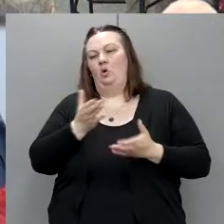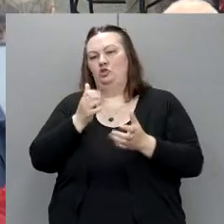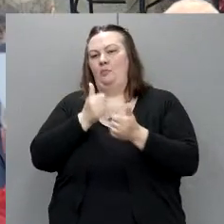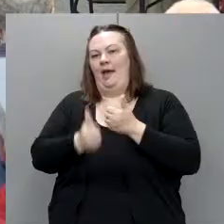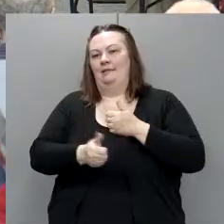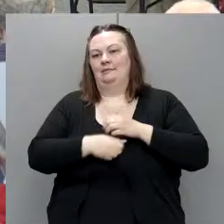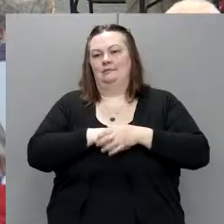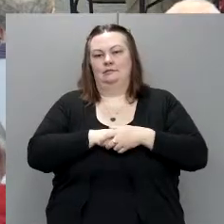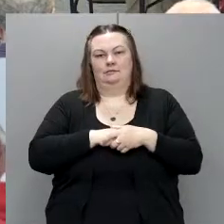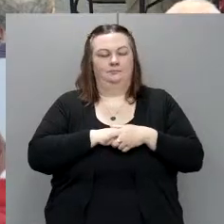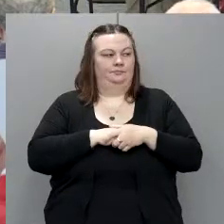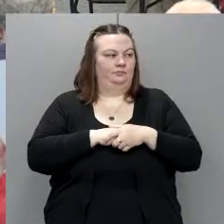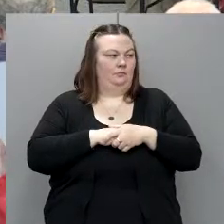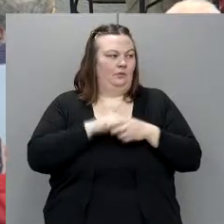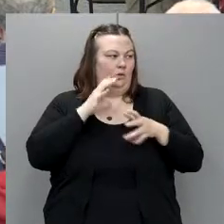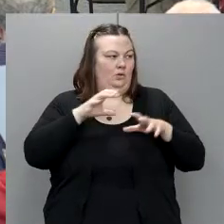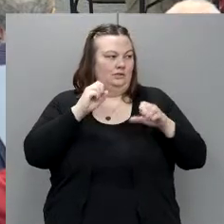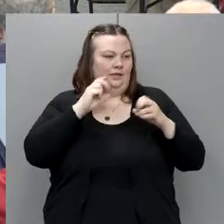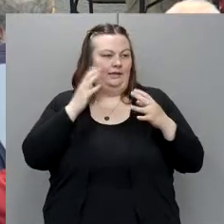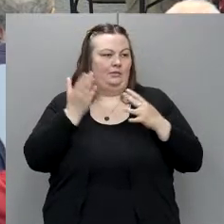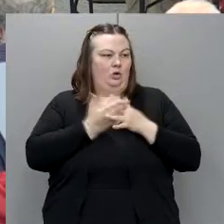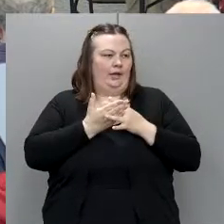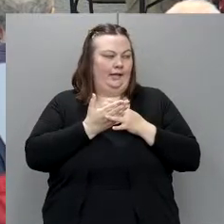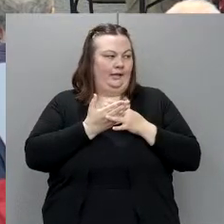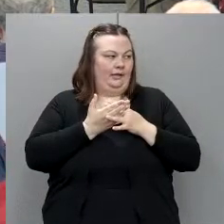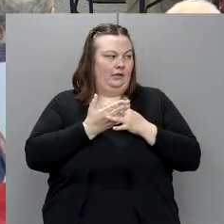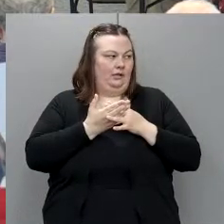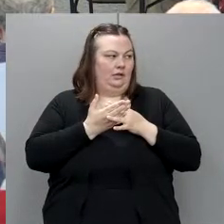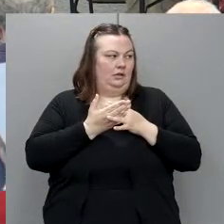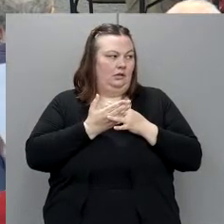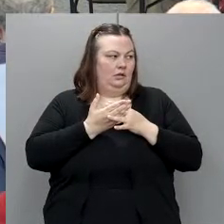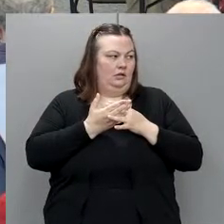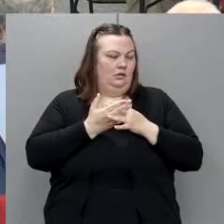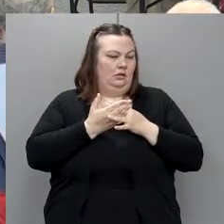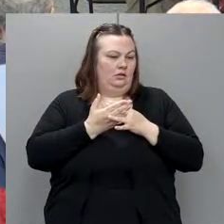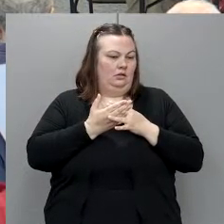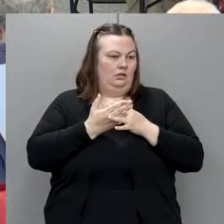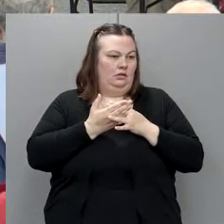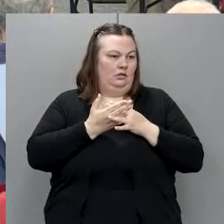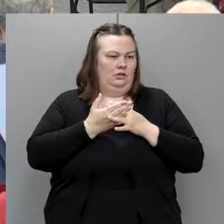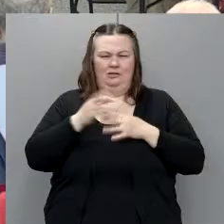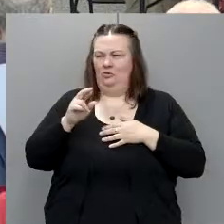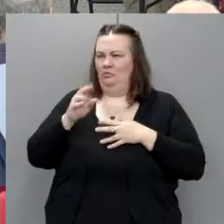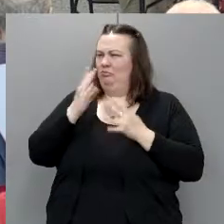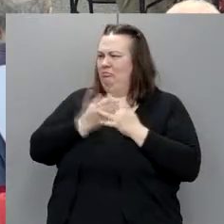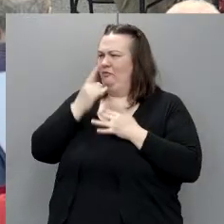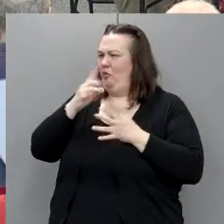All right, we'll take a recess while, Recess for what?